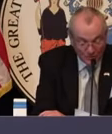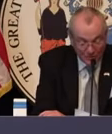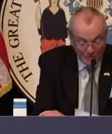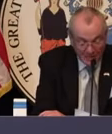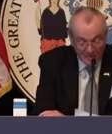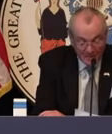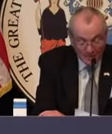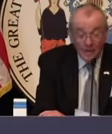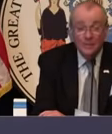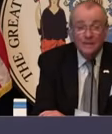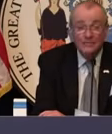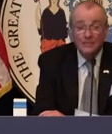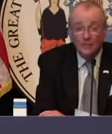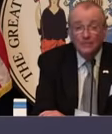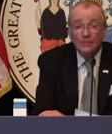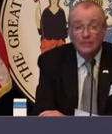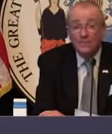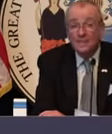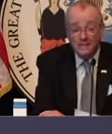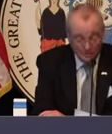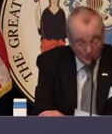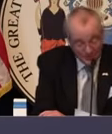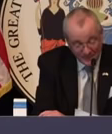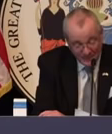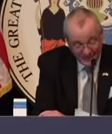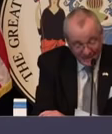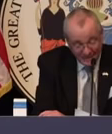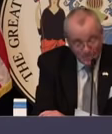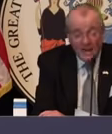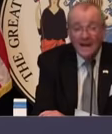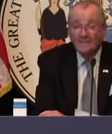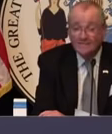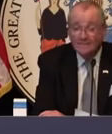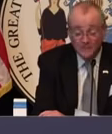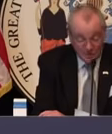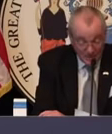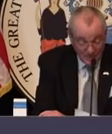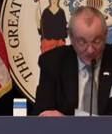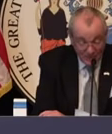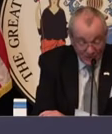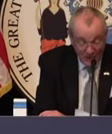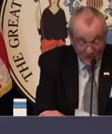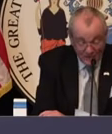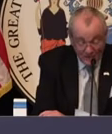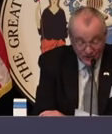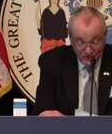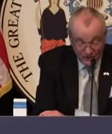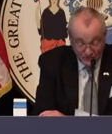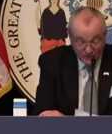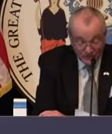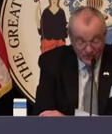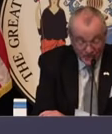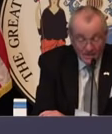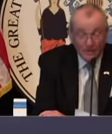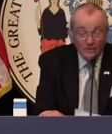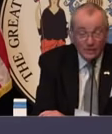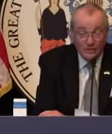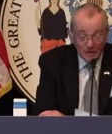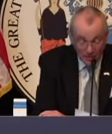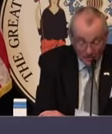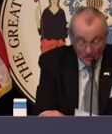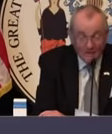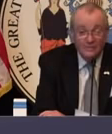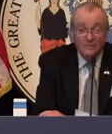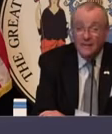to Parsippany, where he would live for 63 years. A pilot, Chuck met his wife of 66 years,